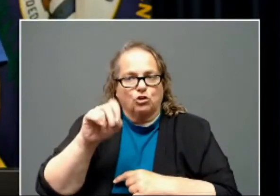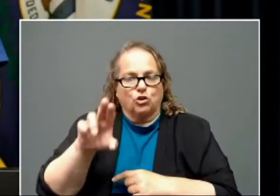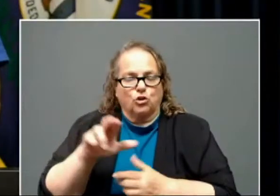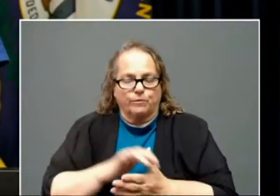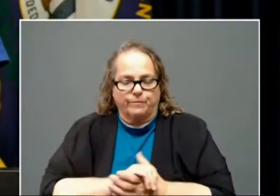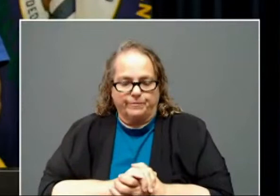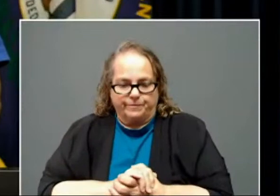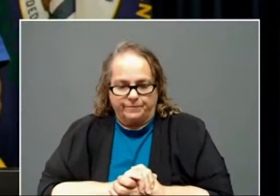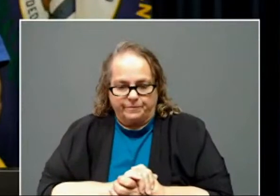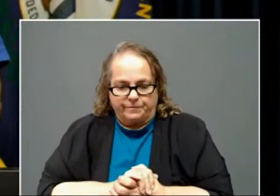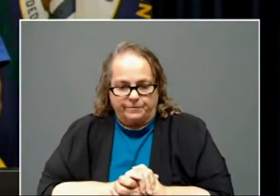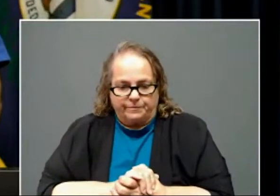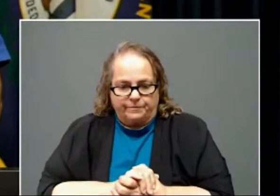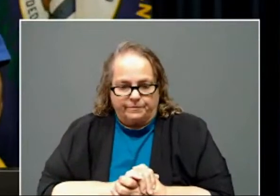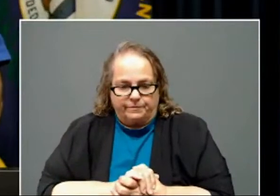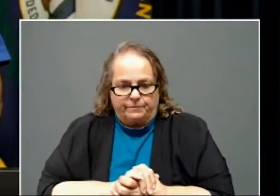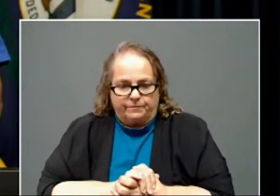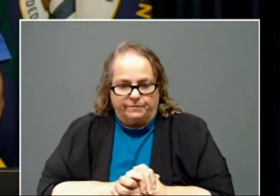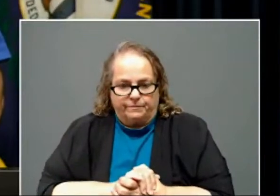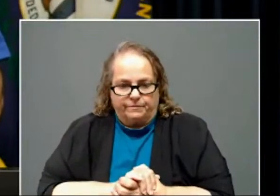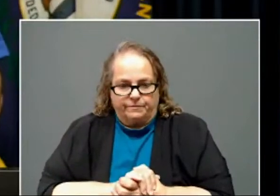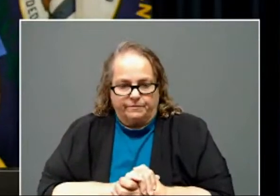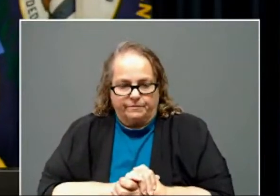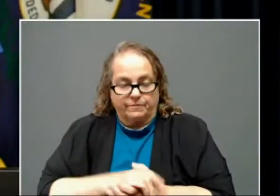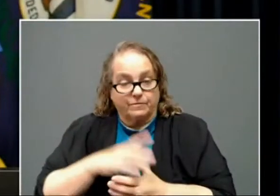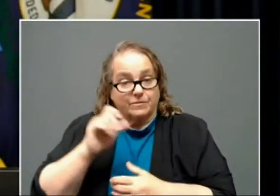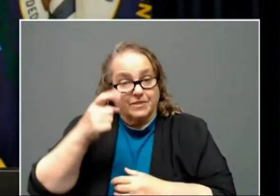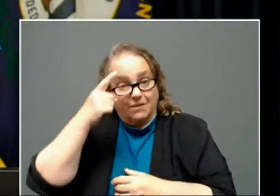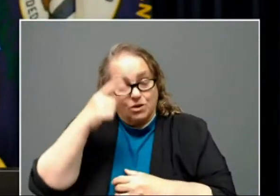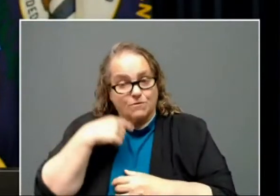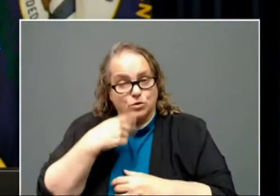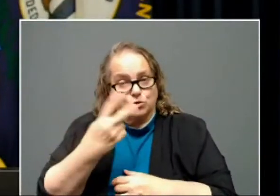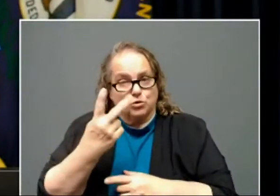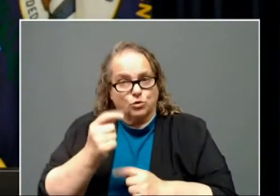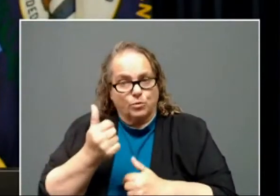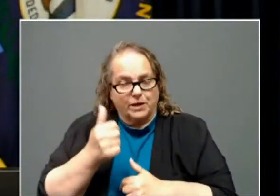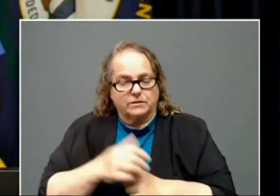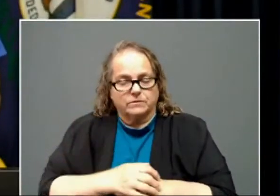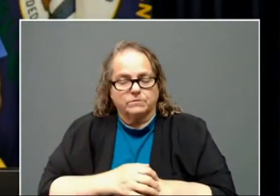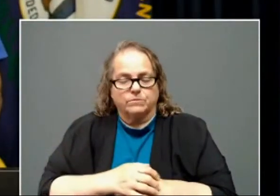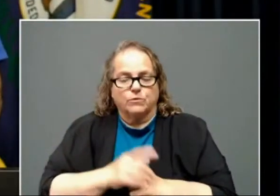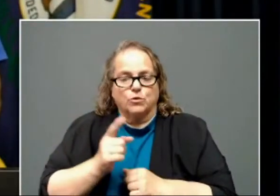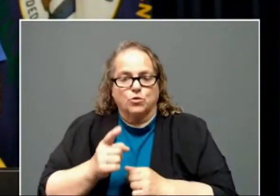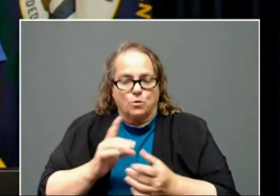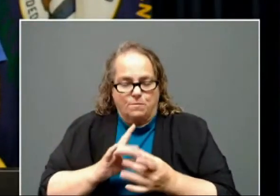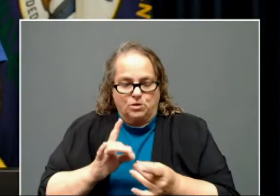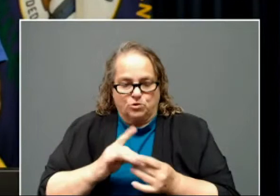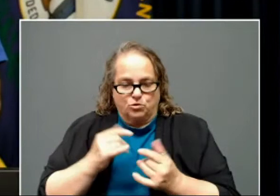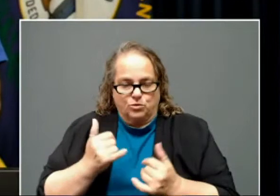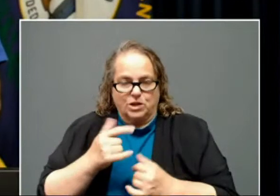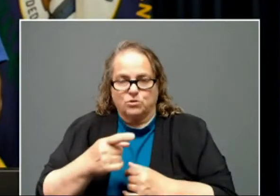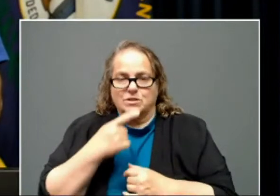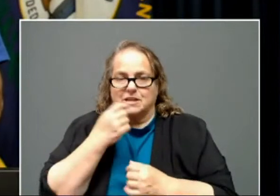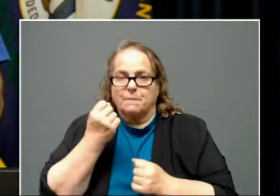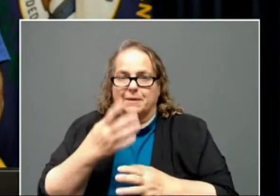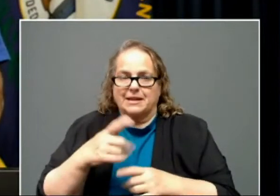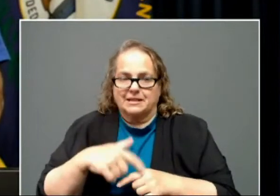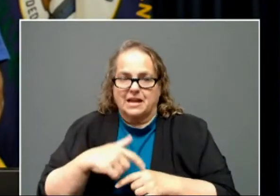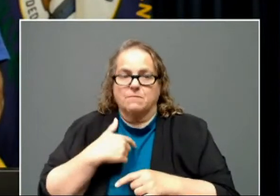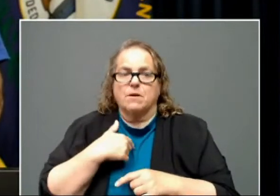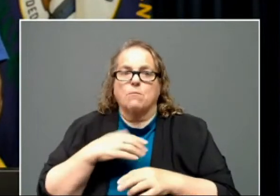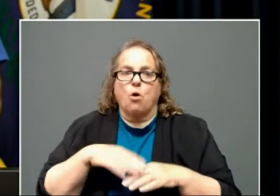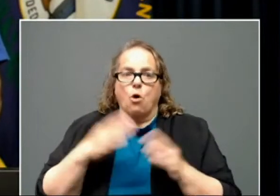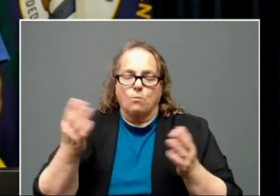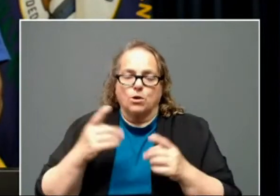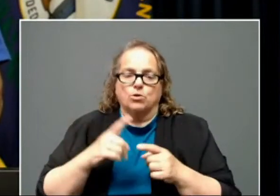Hey, Governor, I have two quick ones. You mentioned today, and you said many times, that you are open to loosening certain restrictions